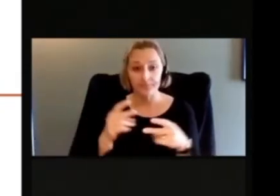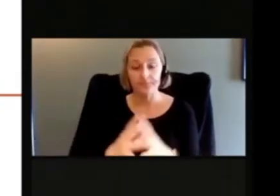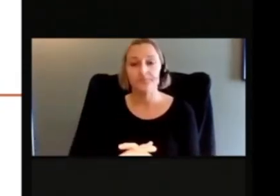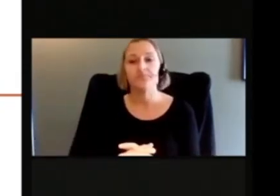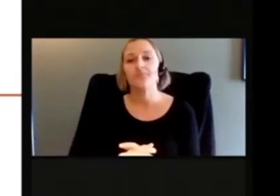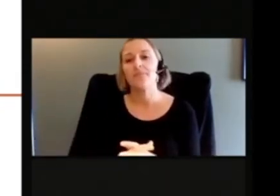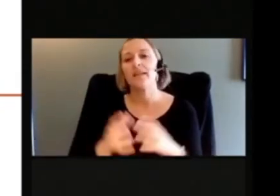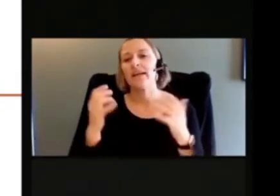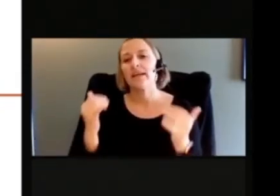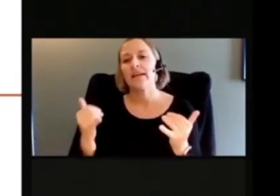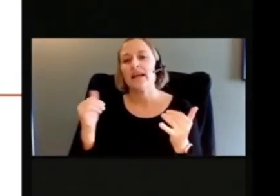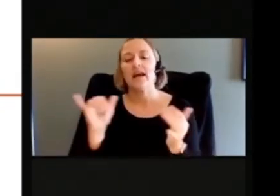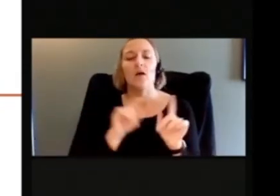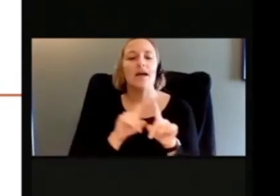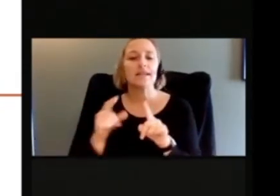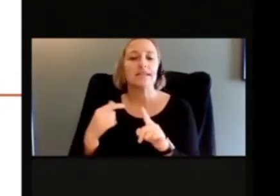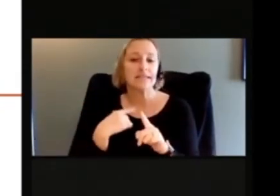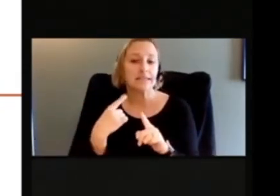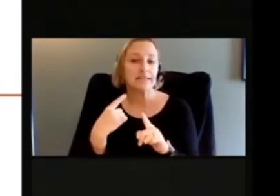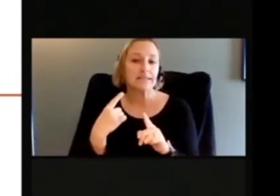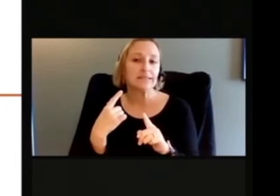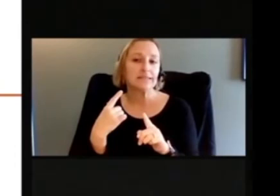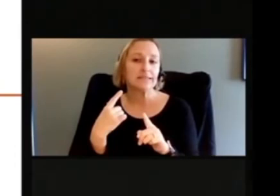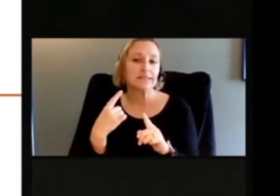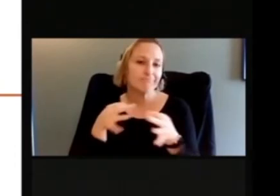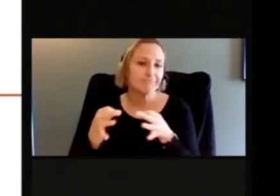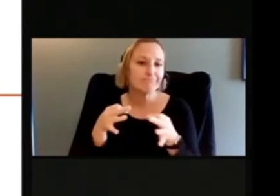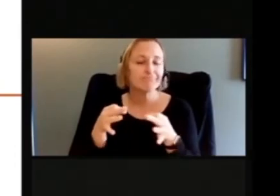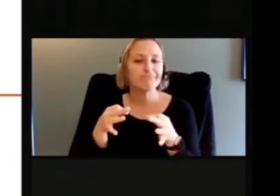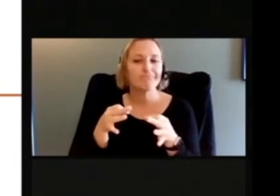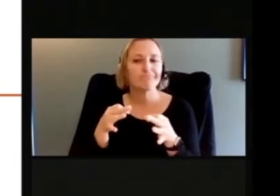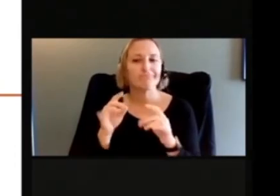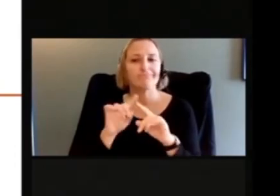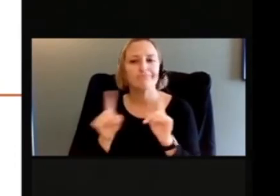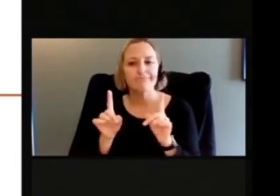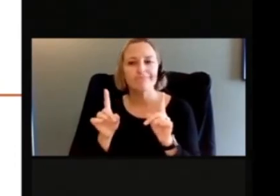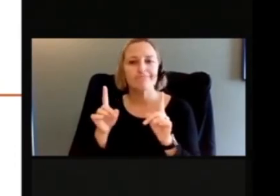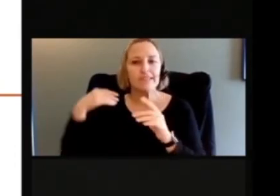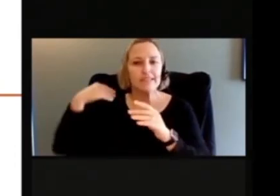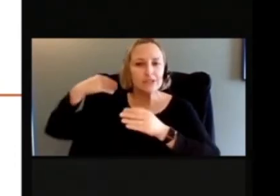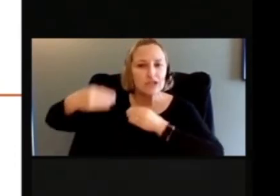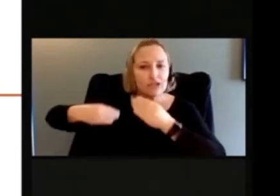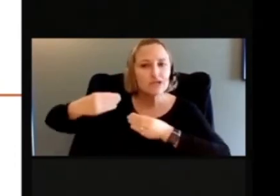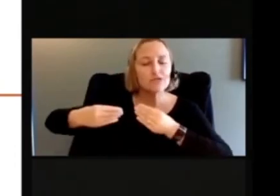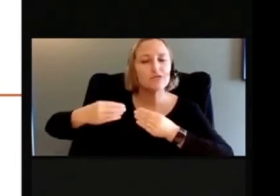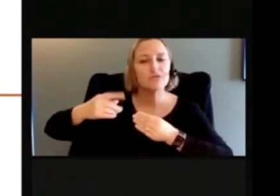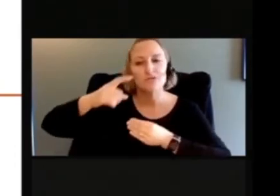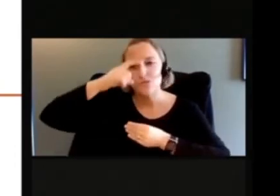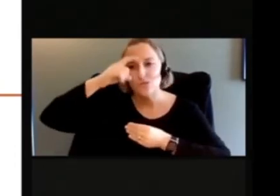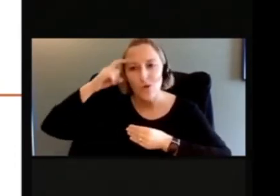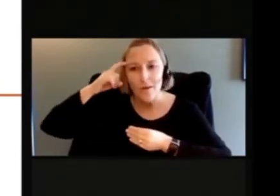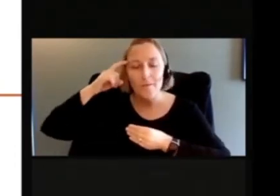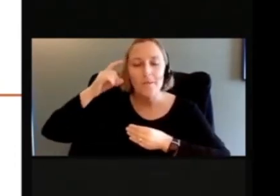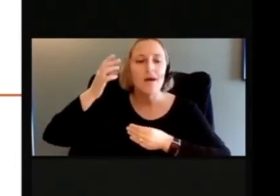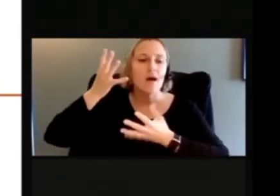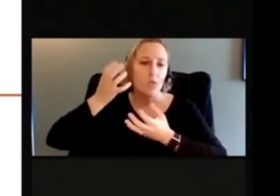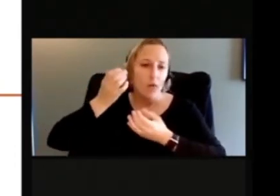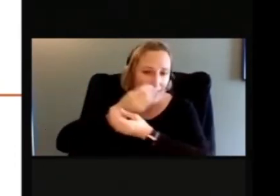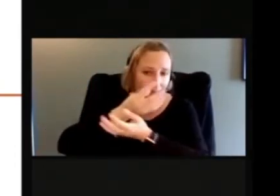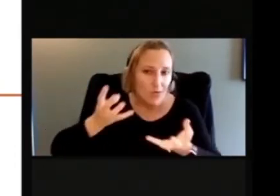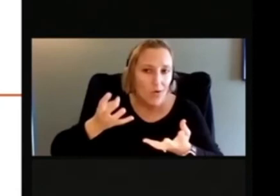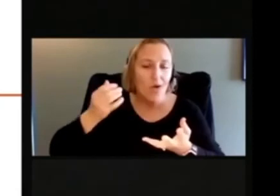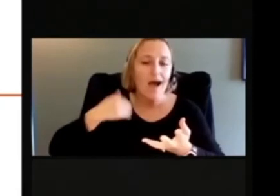So just as I noted in the beginning of intergenerational trauma, I also want to note that there is power in the